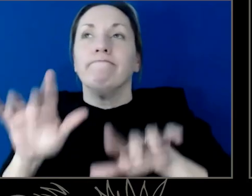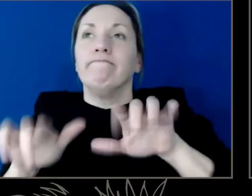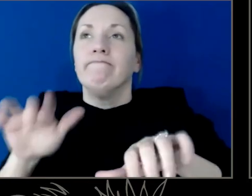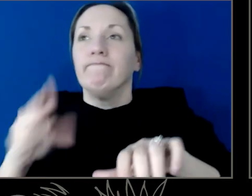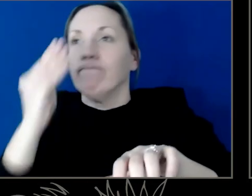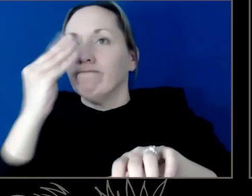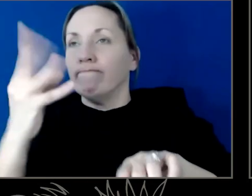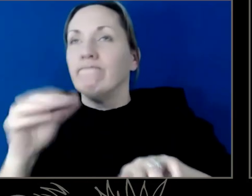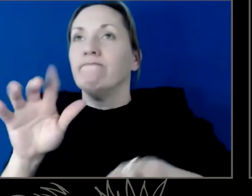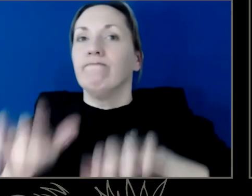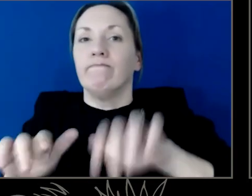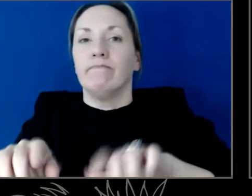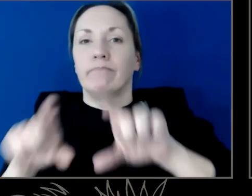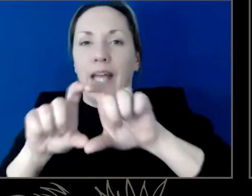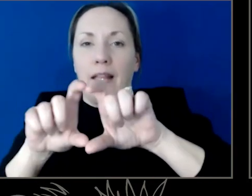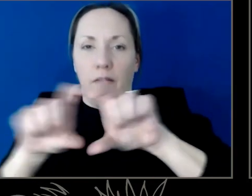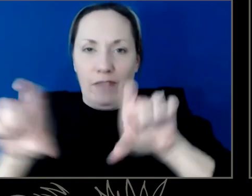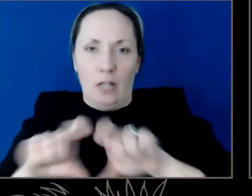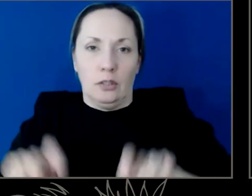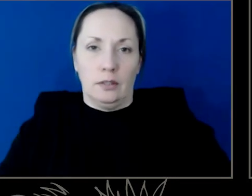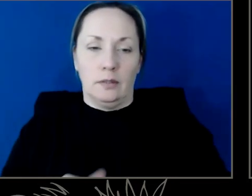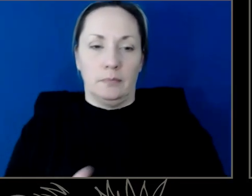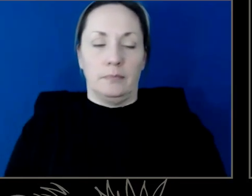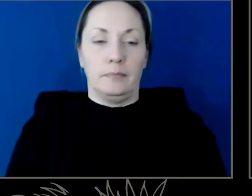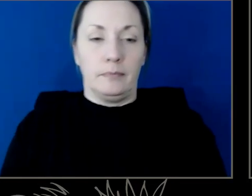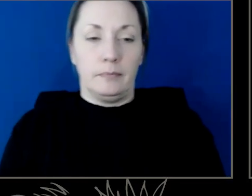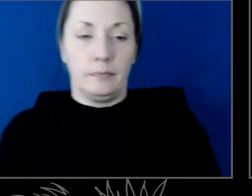information in the input fields.